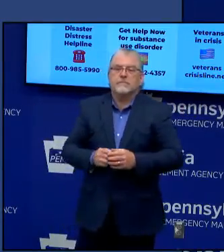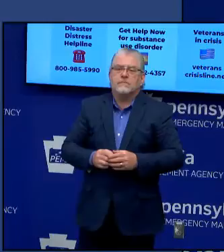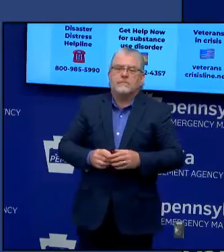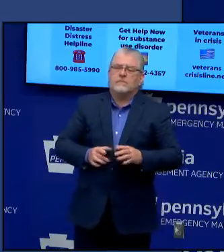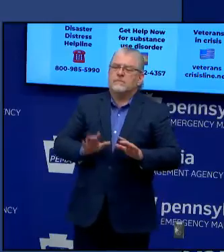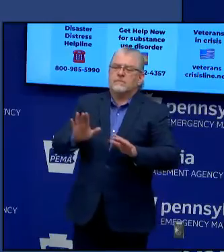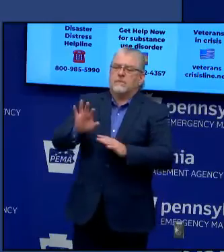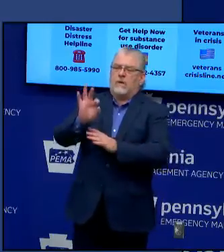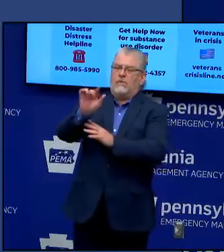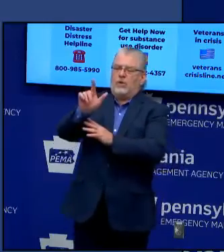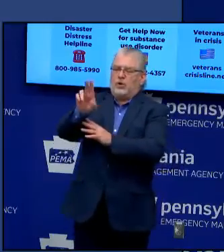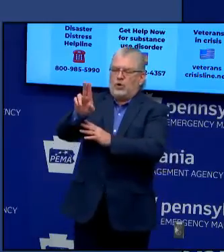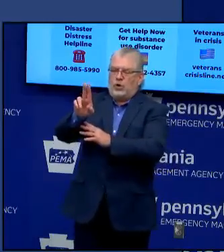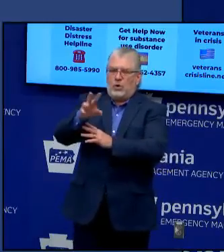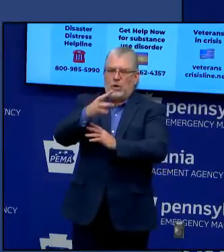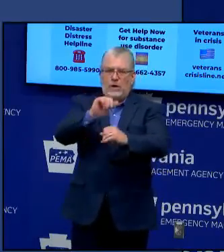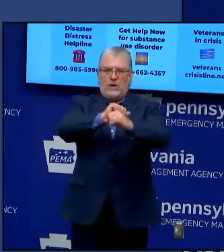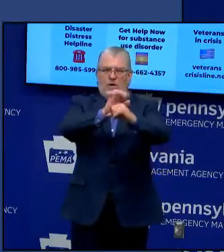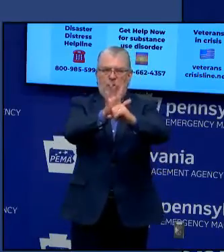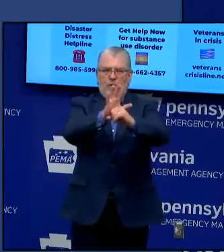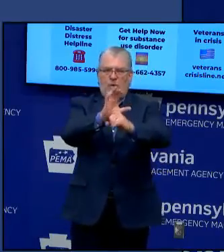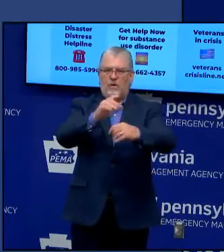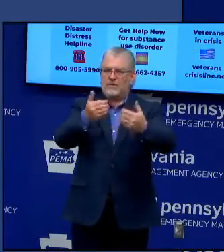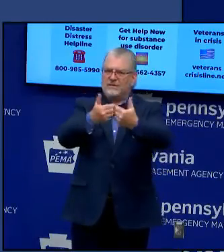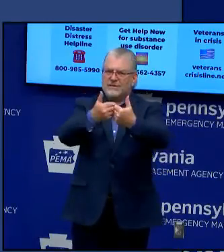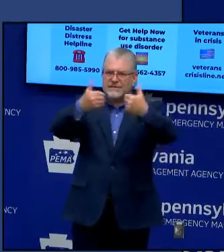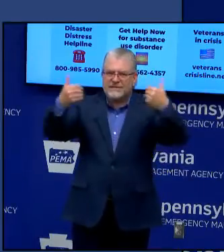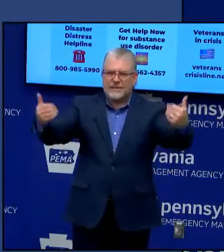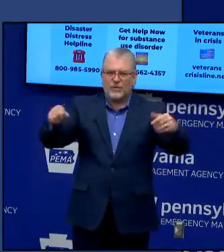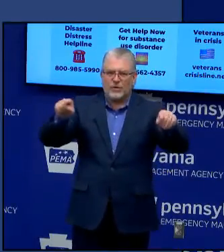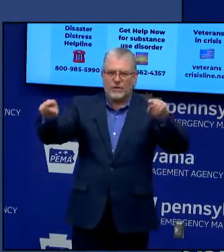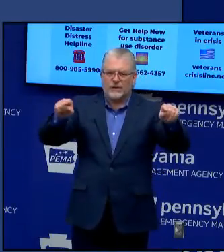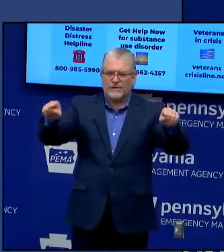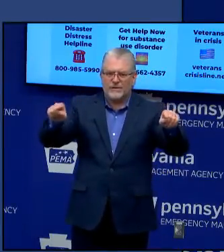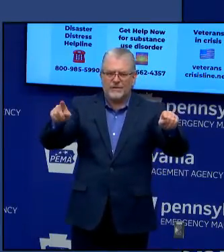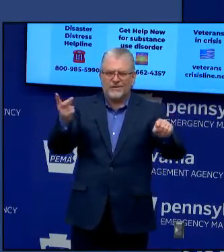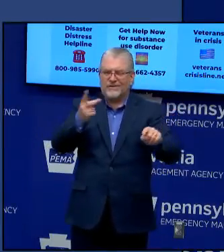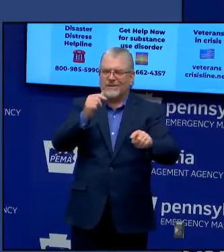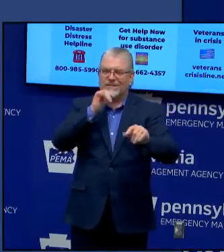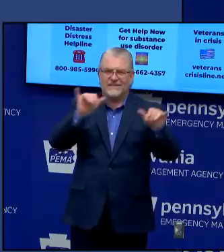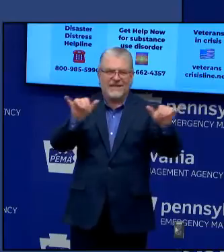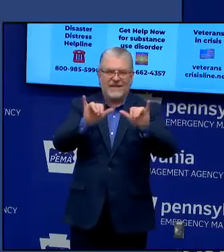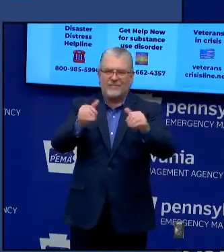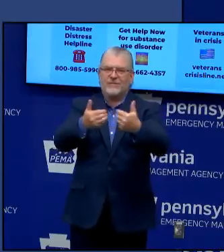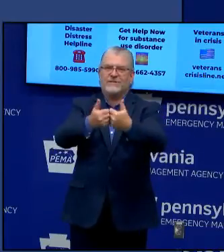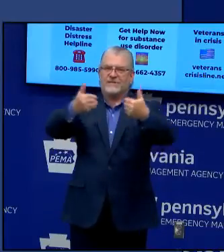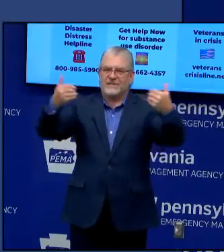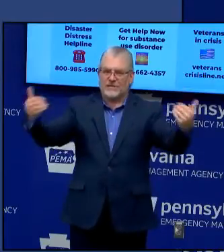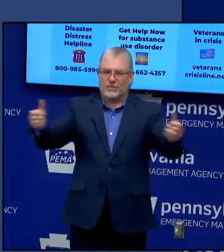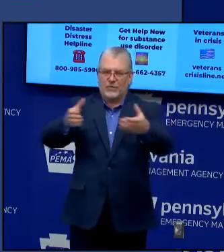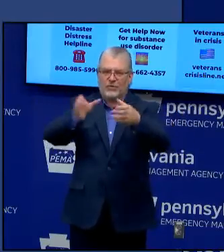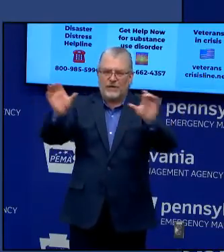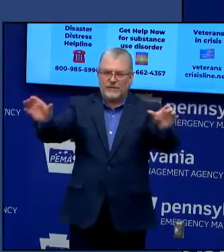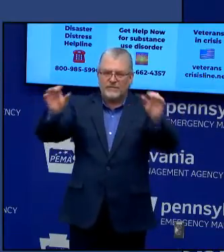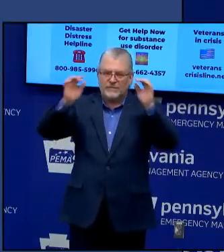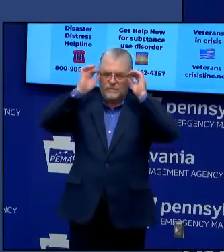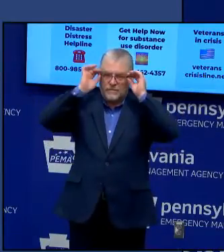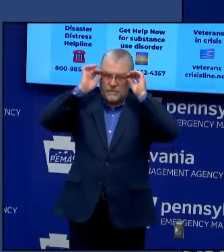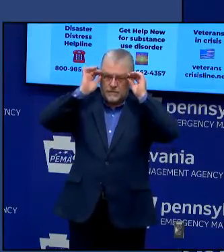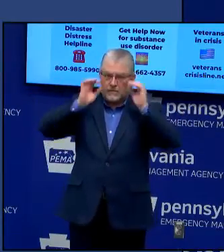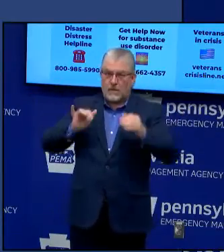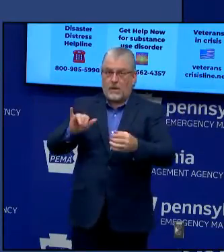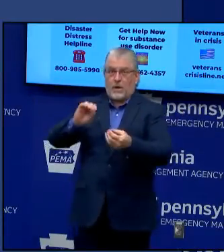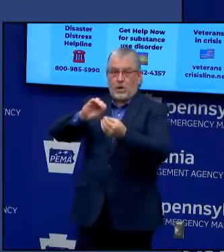so they're completely separate. We did look at that data. So we had 130,000 lab confirmed